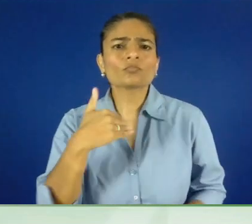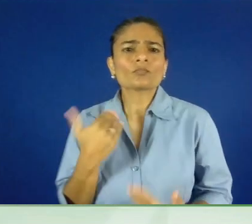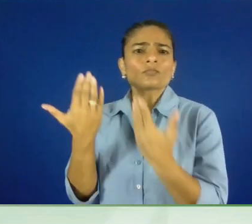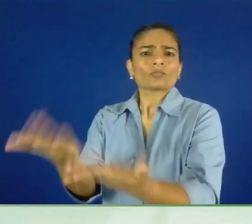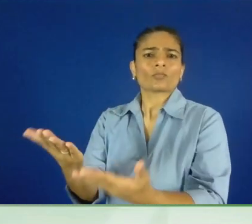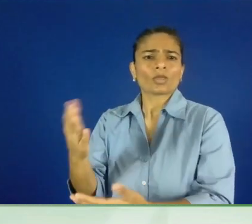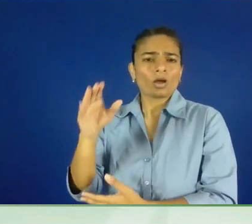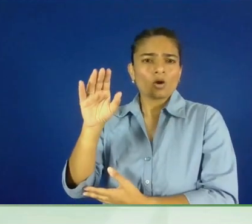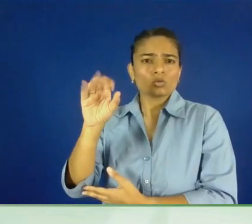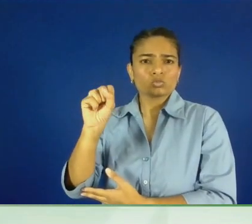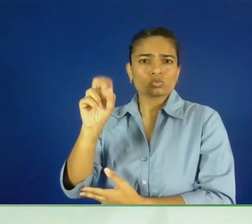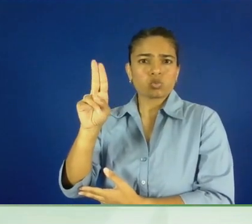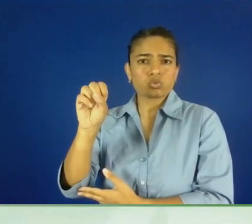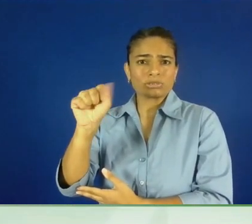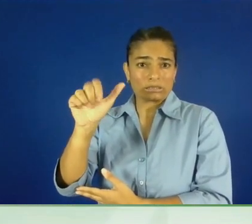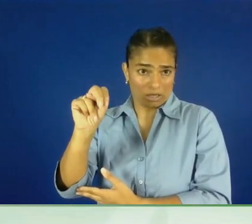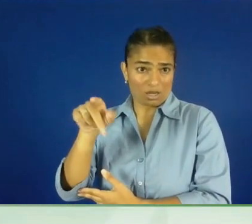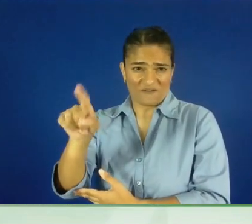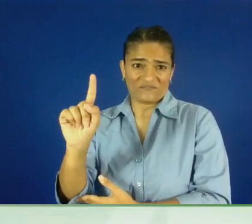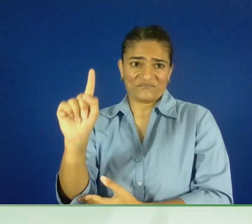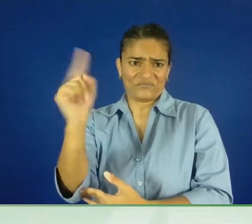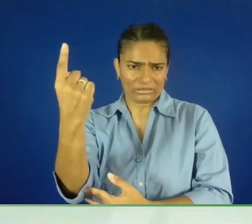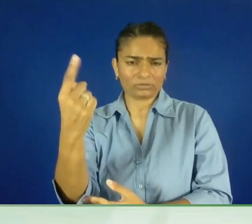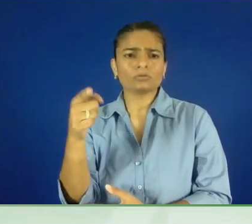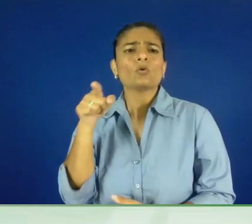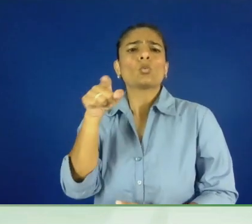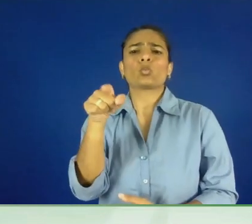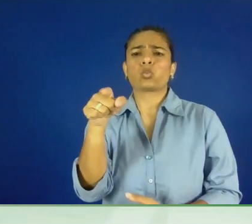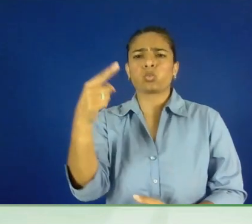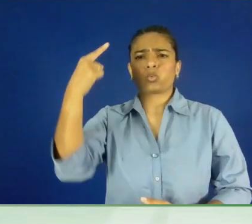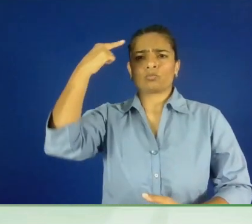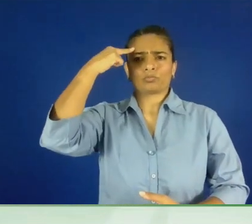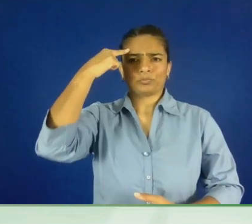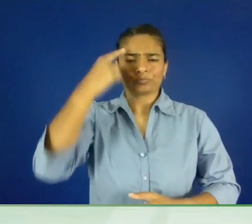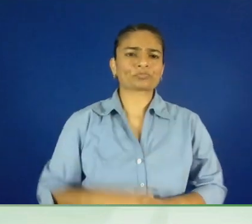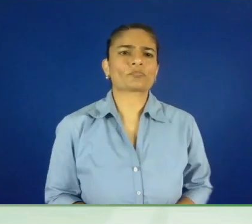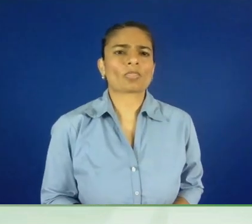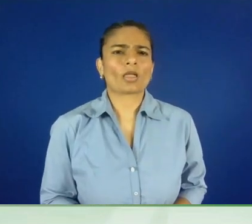see as the biggest challenge around the use of AI in the workplace?